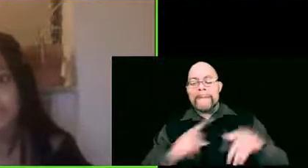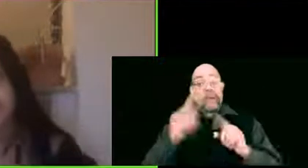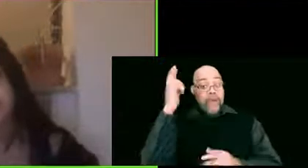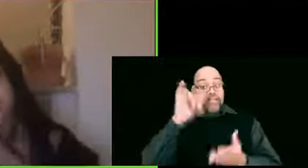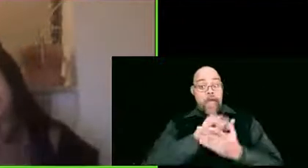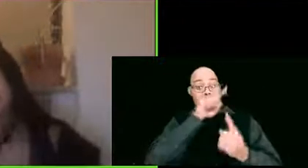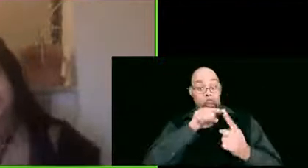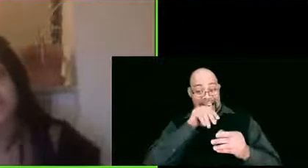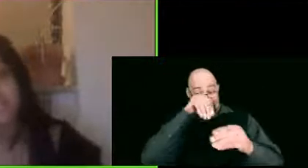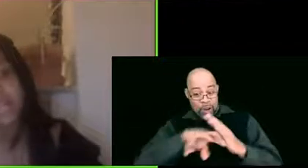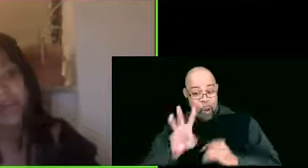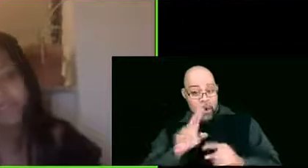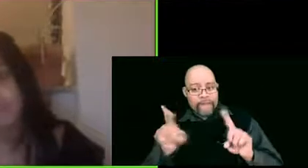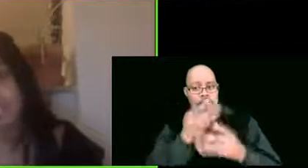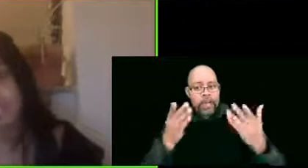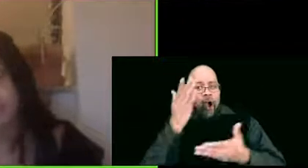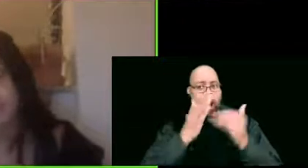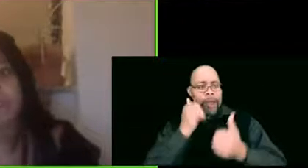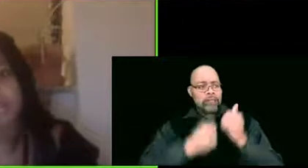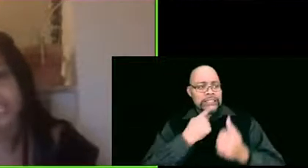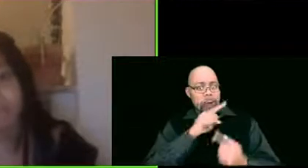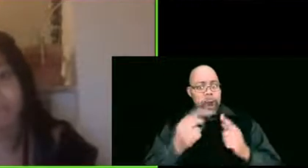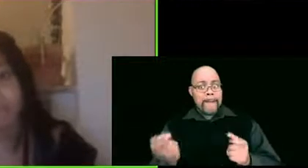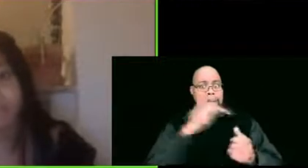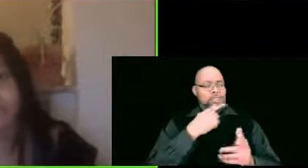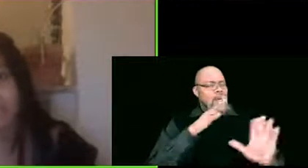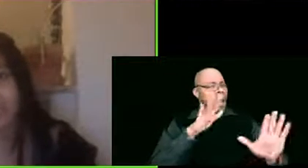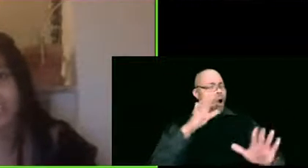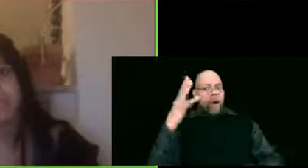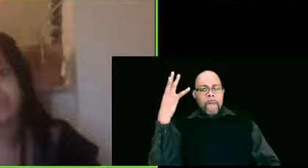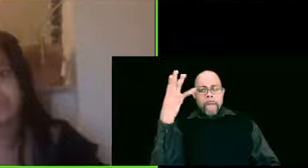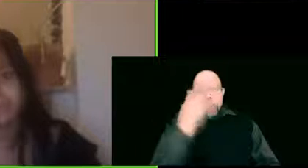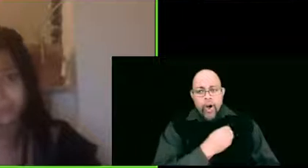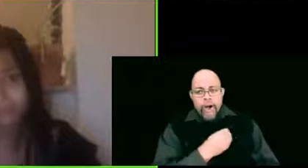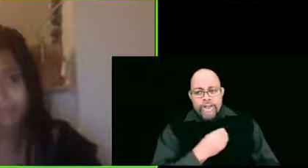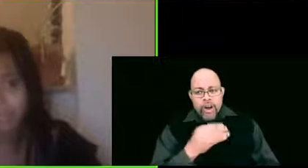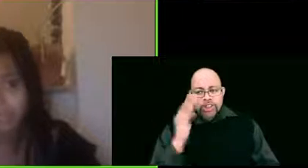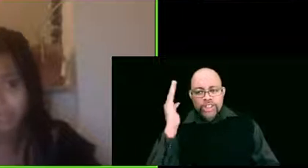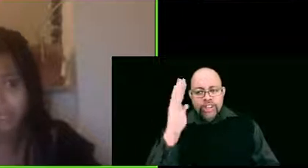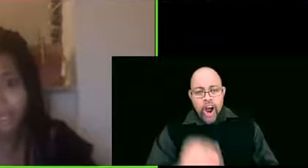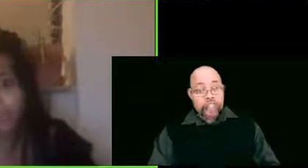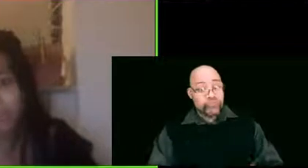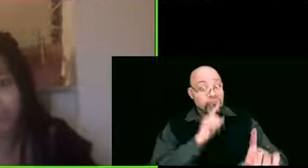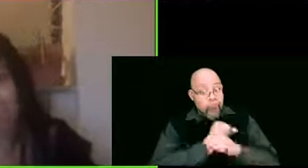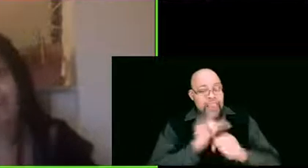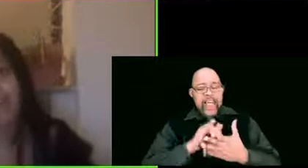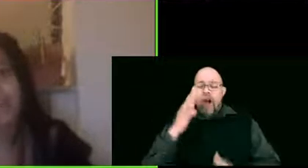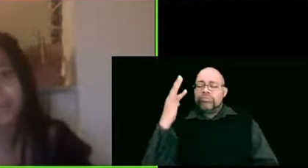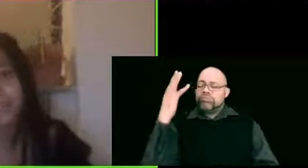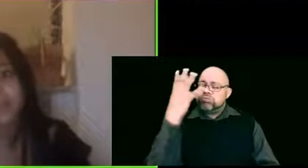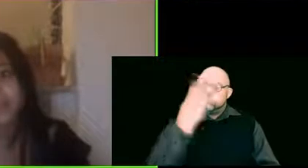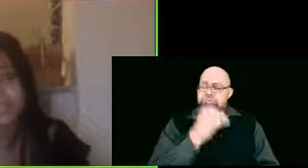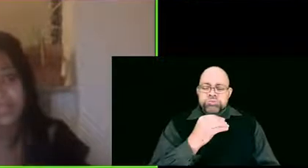But what you realize is that actually once they go down, the first thing that almost everyone says when they come up is, wow, they're so beautiful. And they